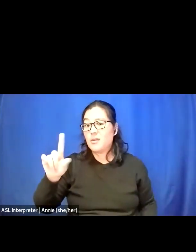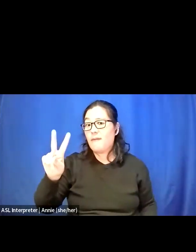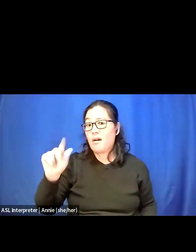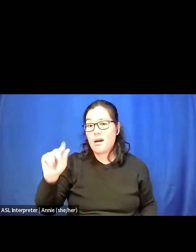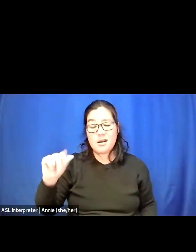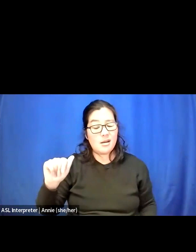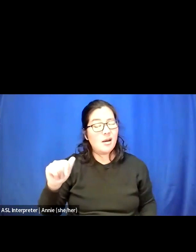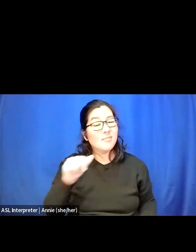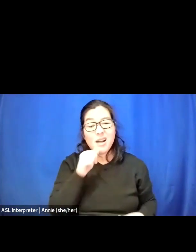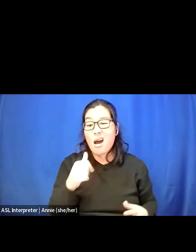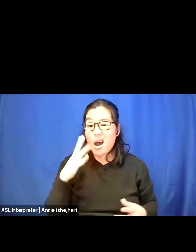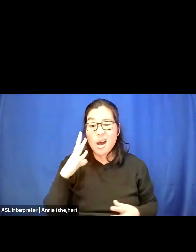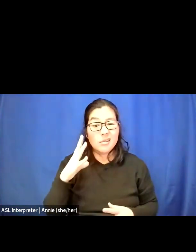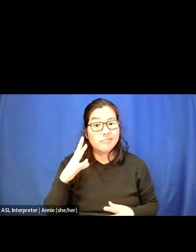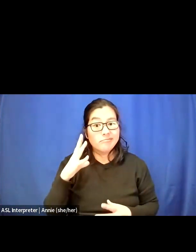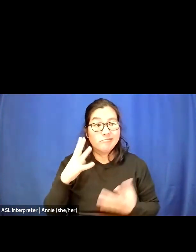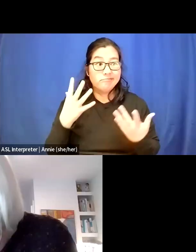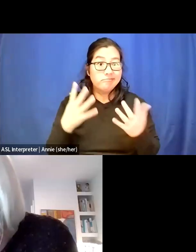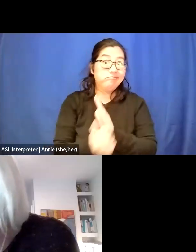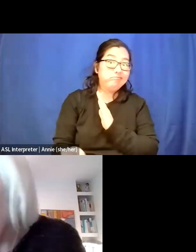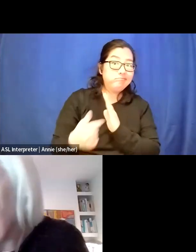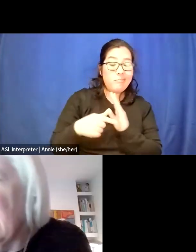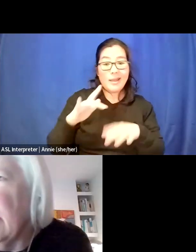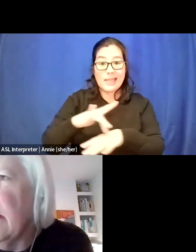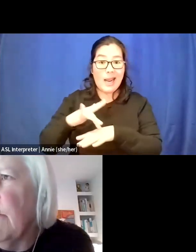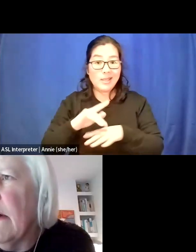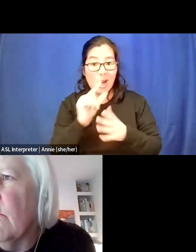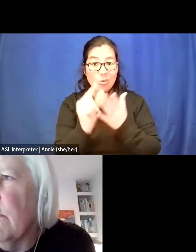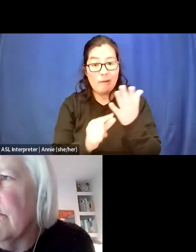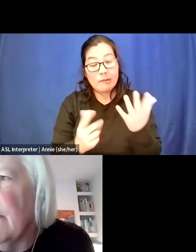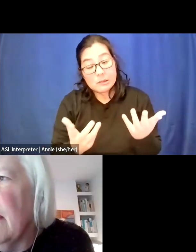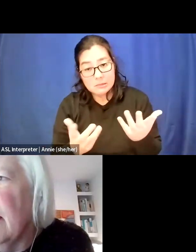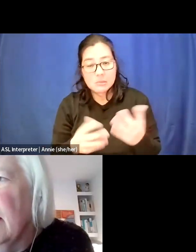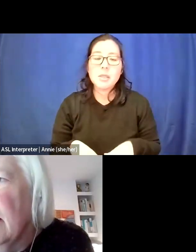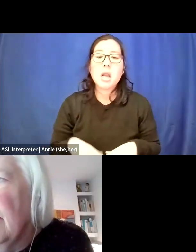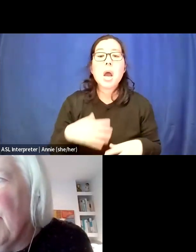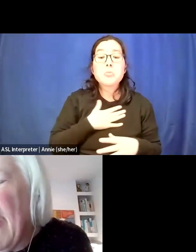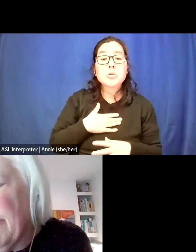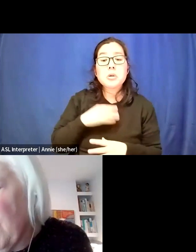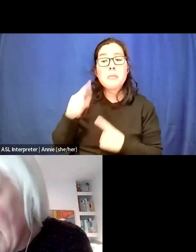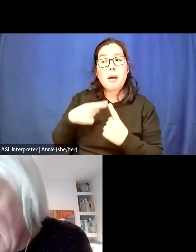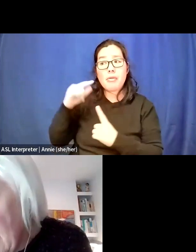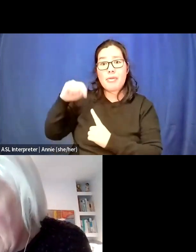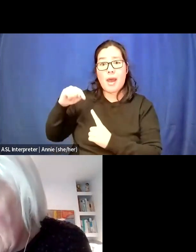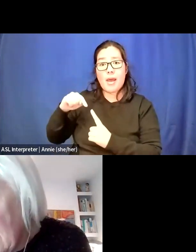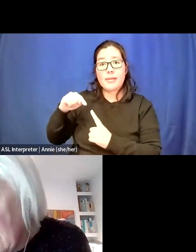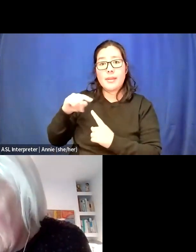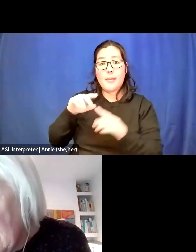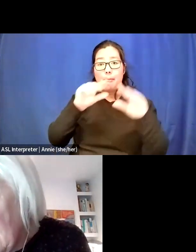at tactile graphics. I mean, what I appreciated about it was the